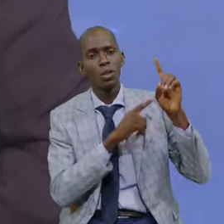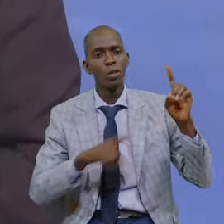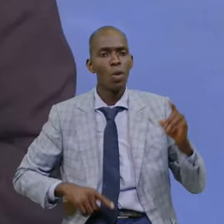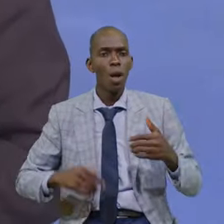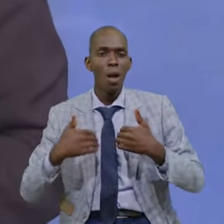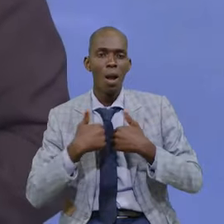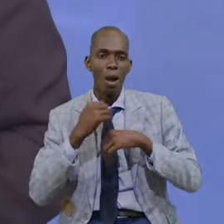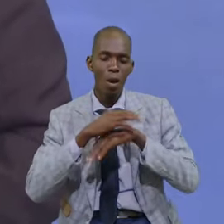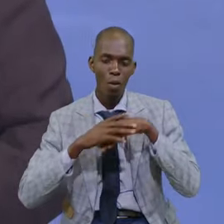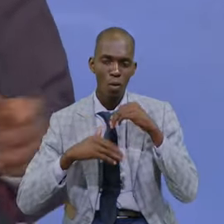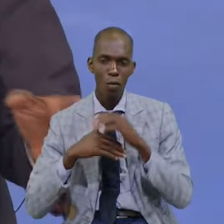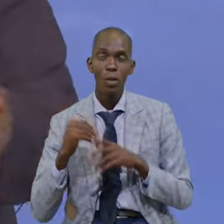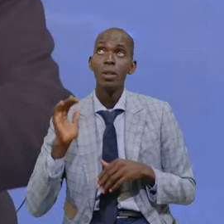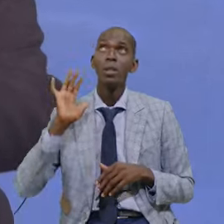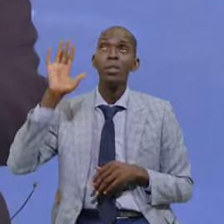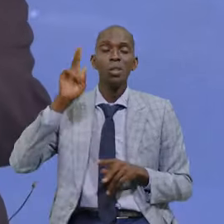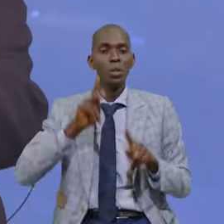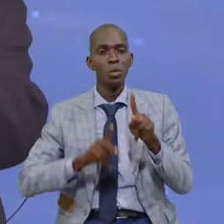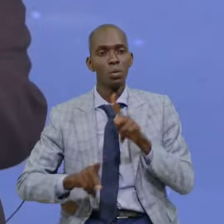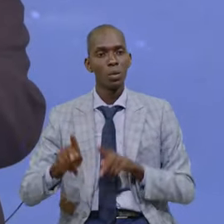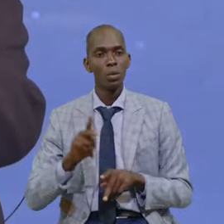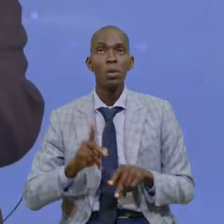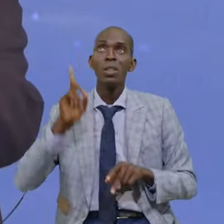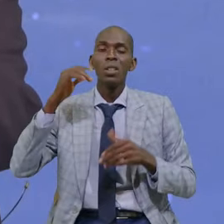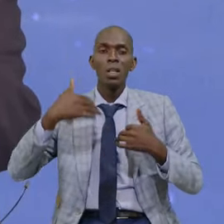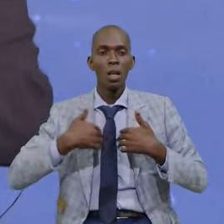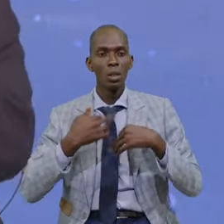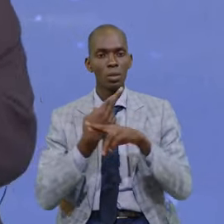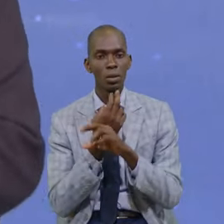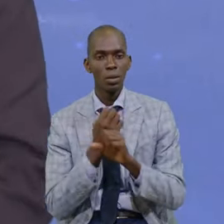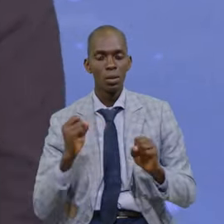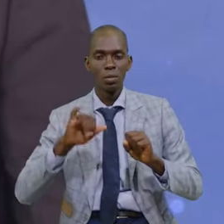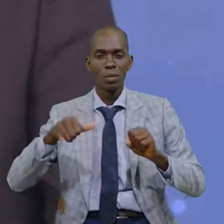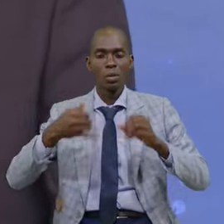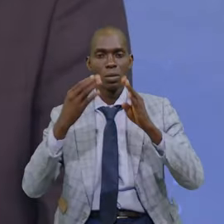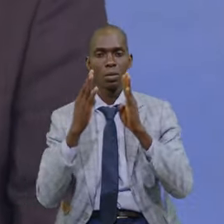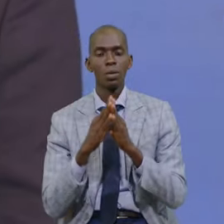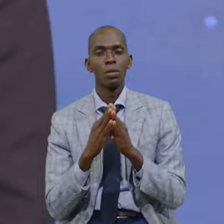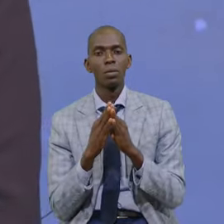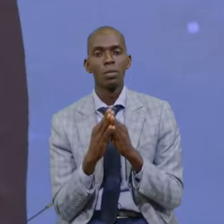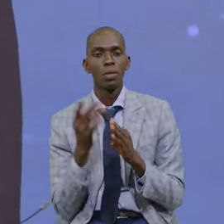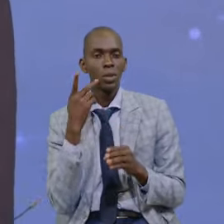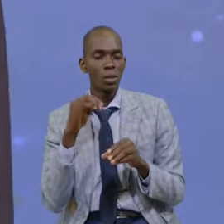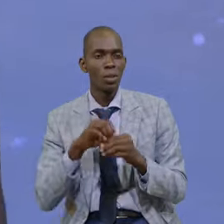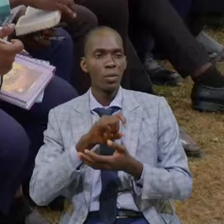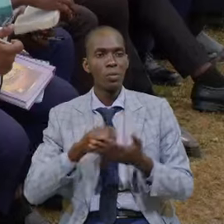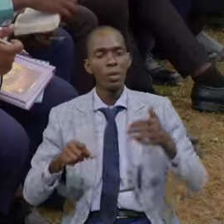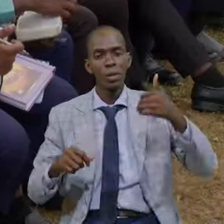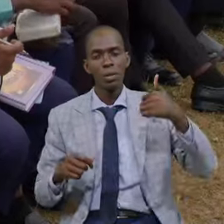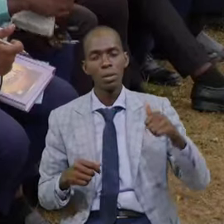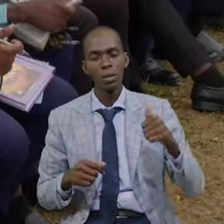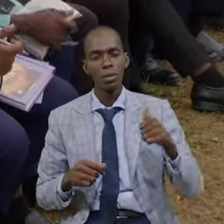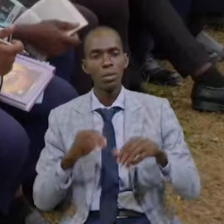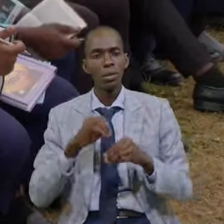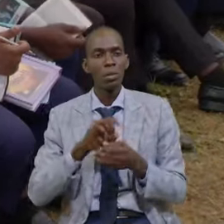comforted his people, he has redeemed Jerusalem. Look at verse 10. In verse